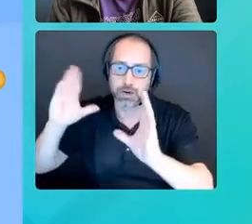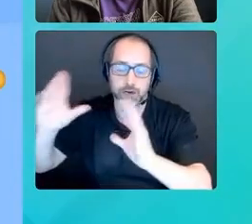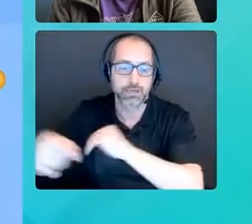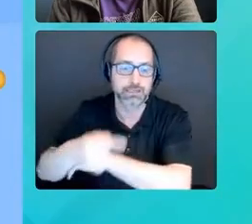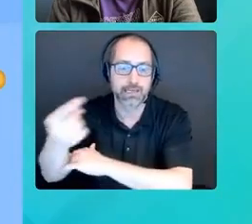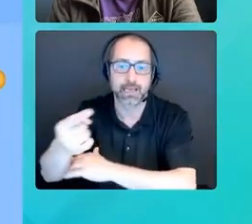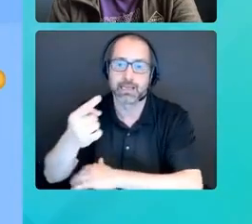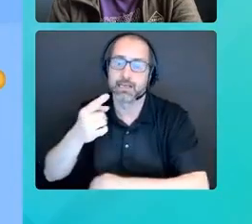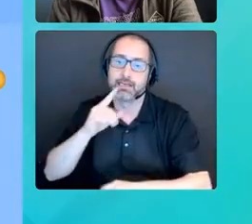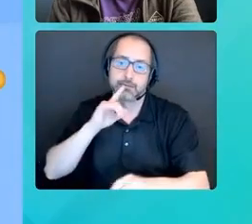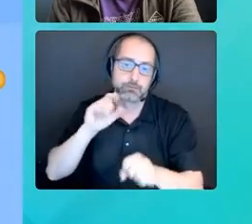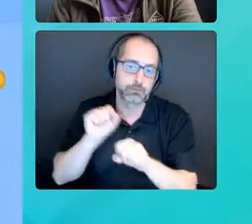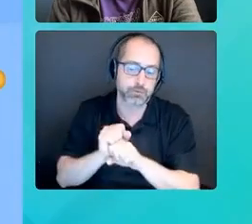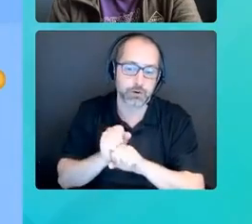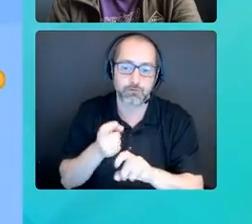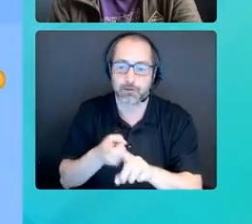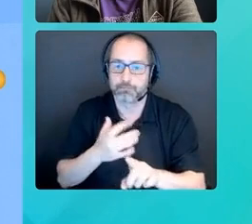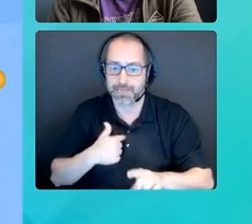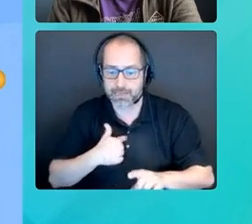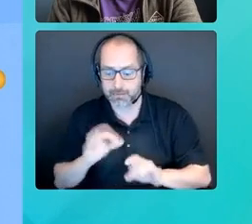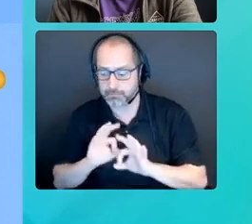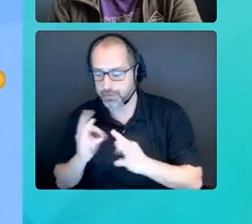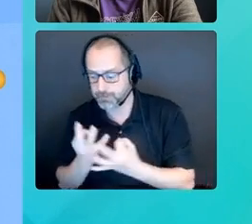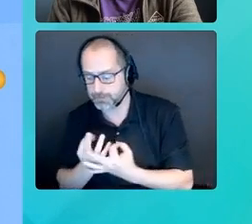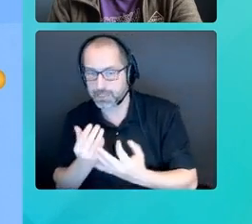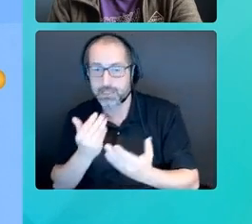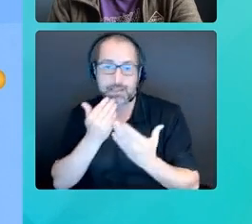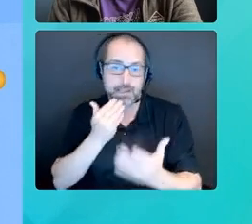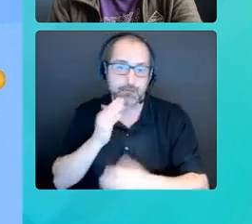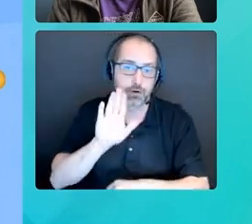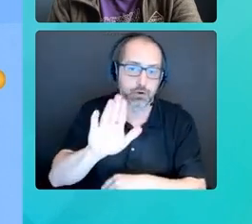from the bottom of my family's hearts, I thank you for your time. I